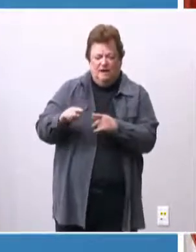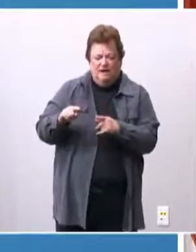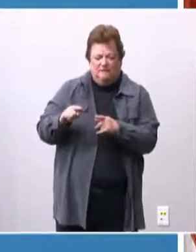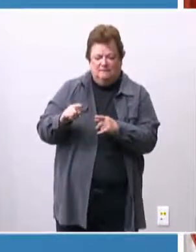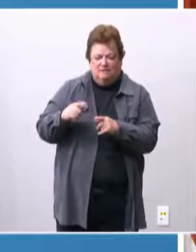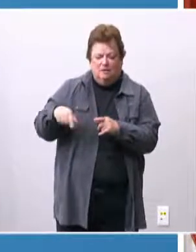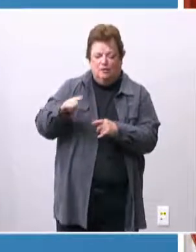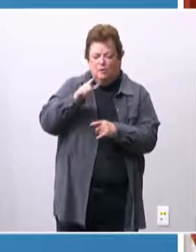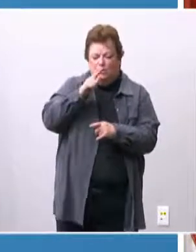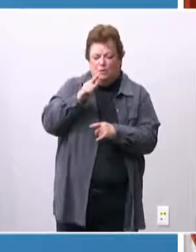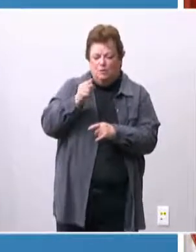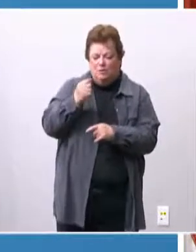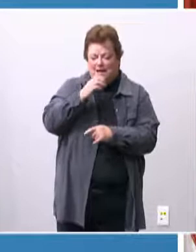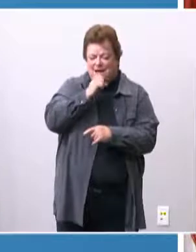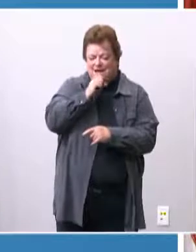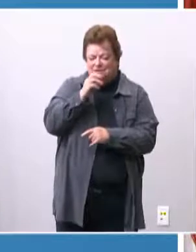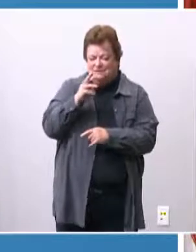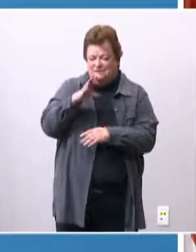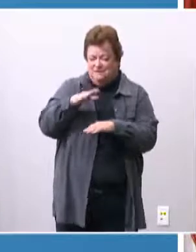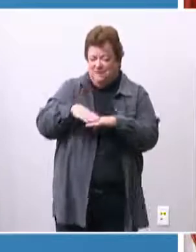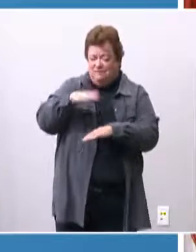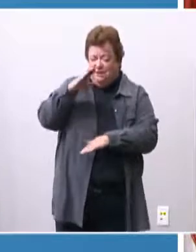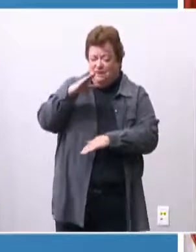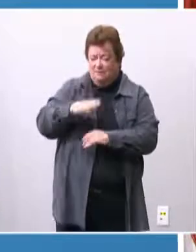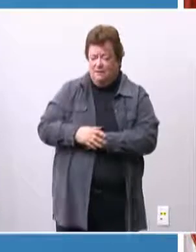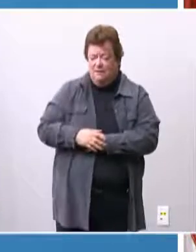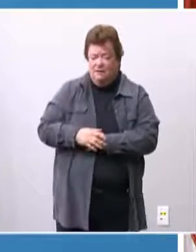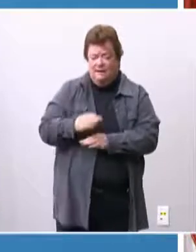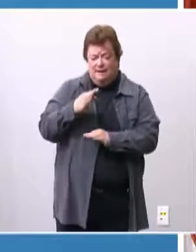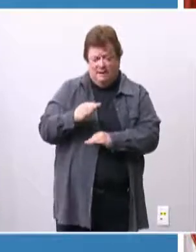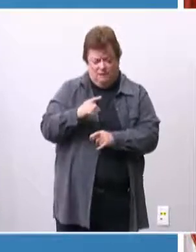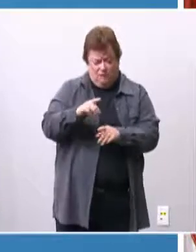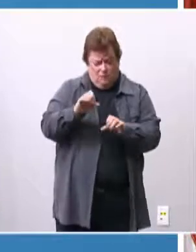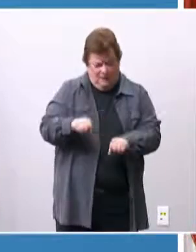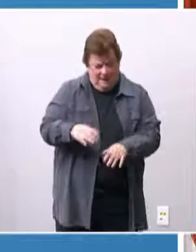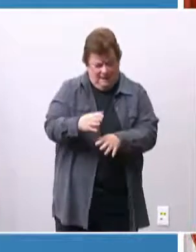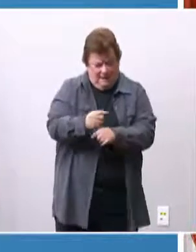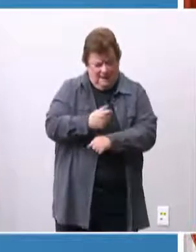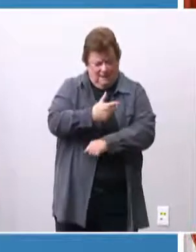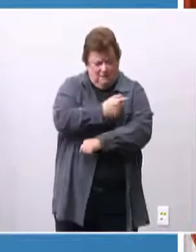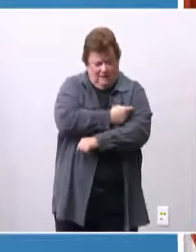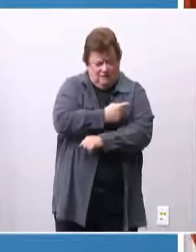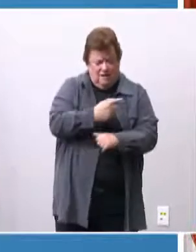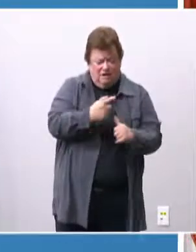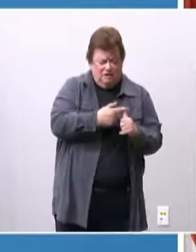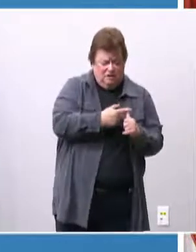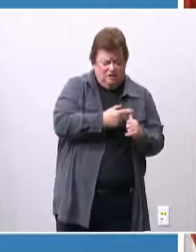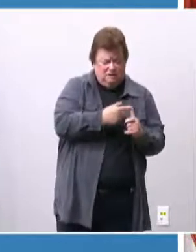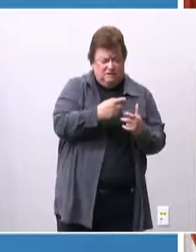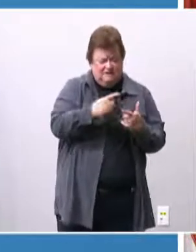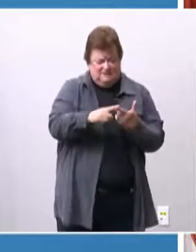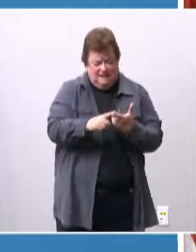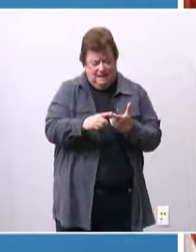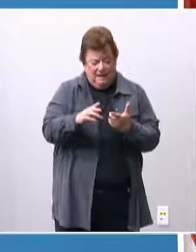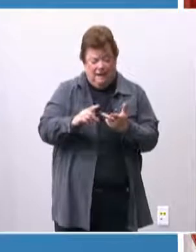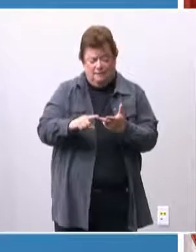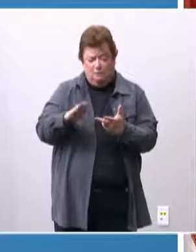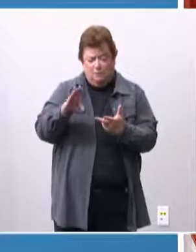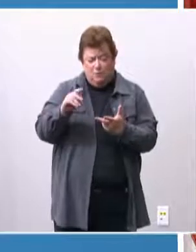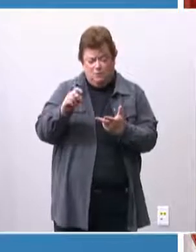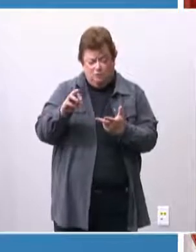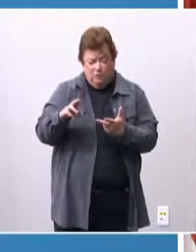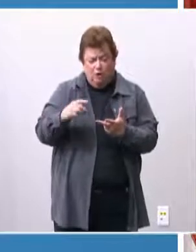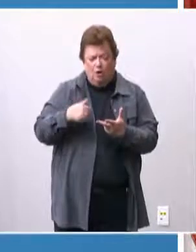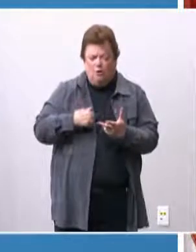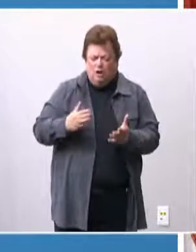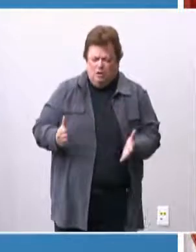people 65 years and older. If you're eligible to receive your first dose, second dose, or a booster dose, we